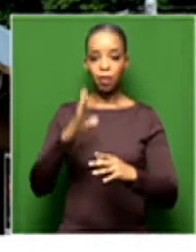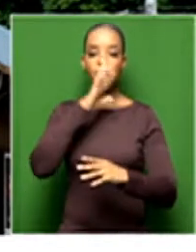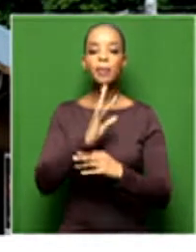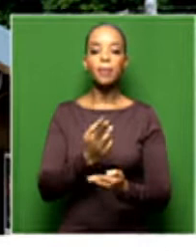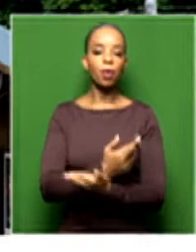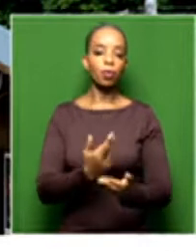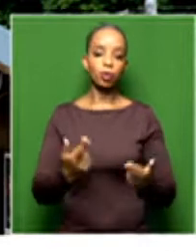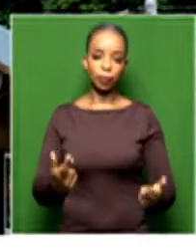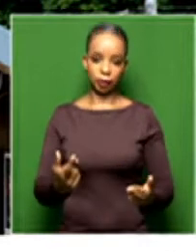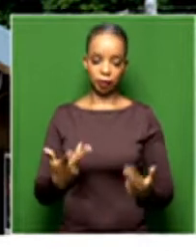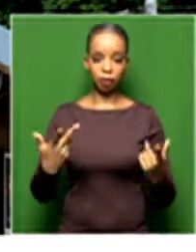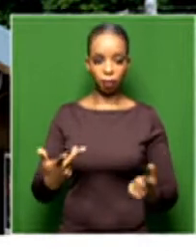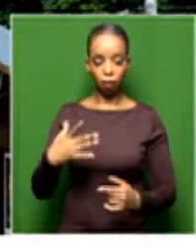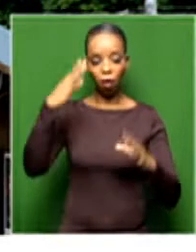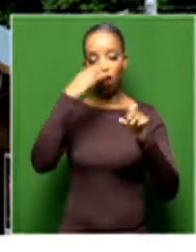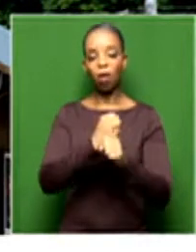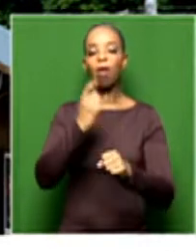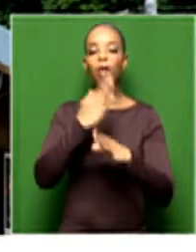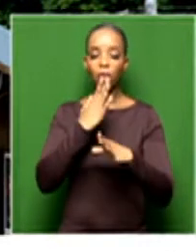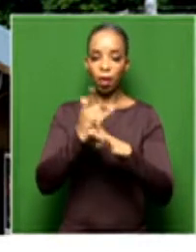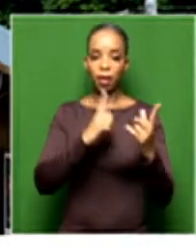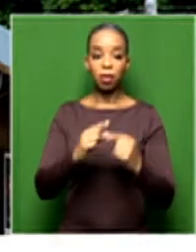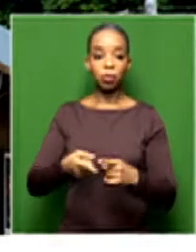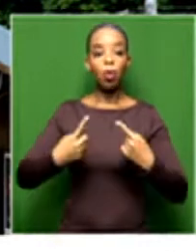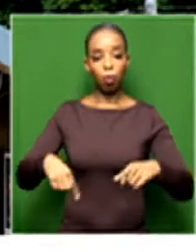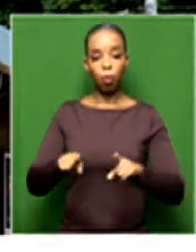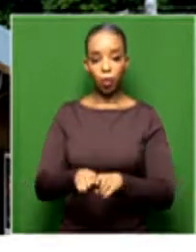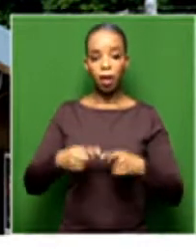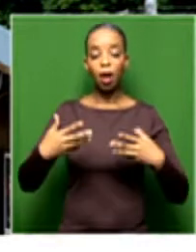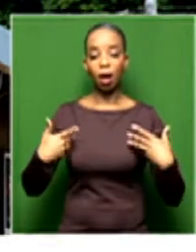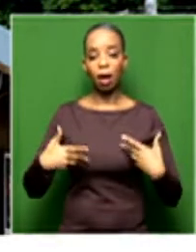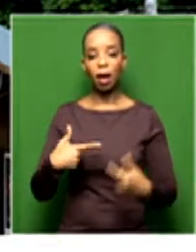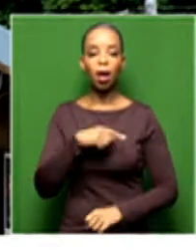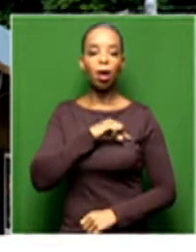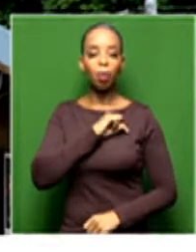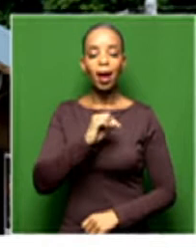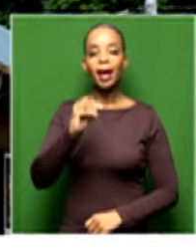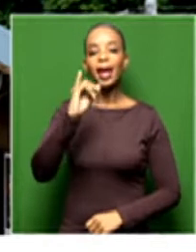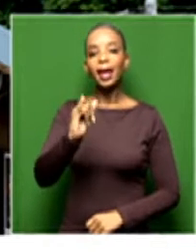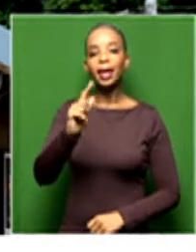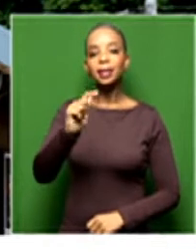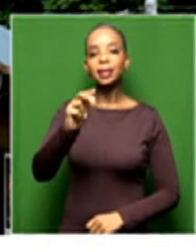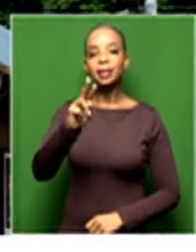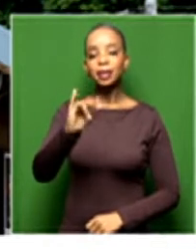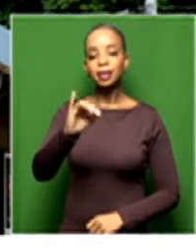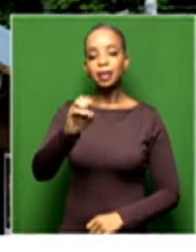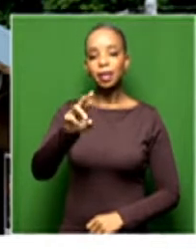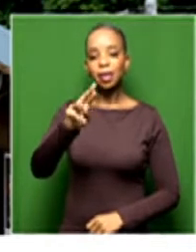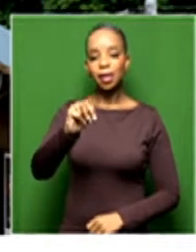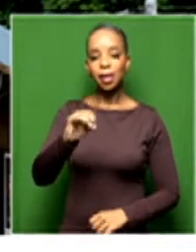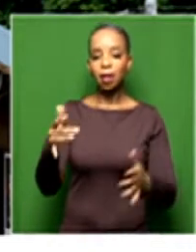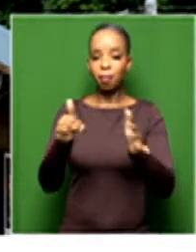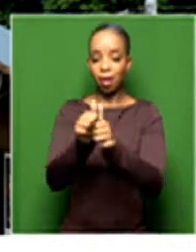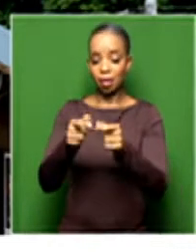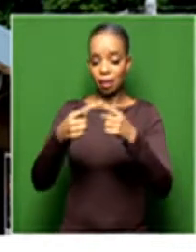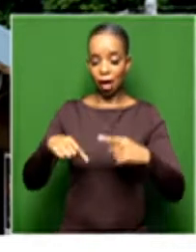realize bodies of work. So we are grateful to our partners, the Tierney Family Foundation, but also some of our partner organizations here in South